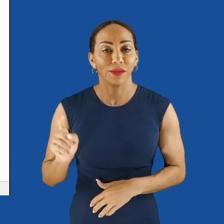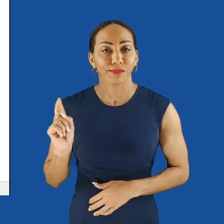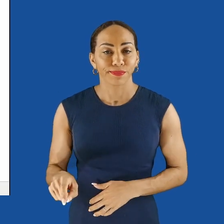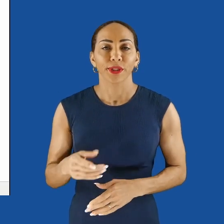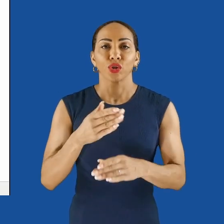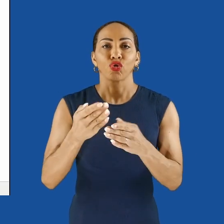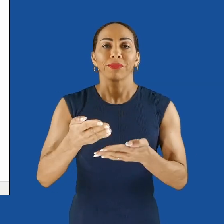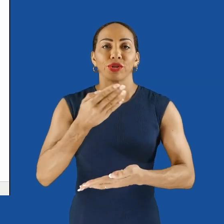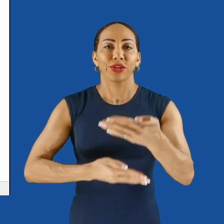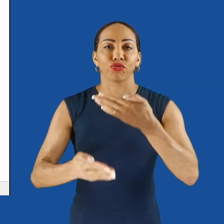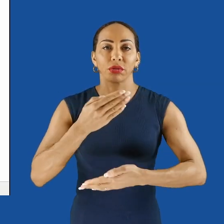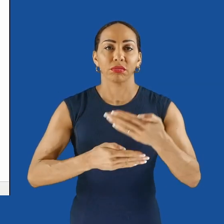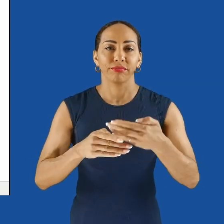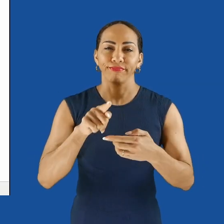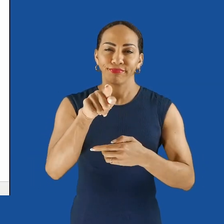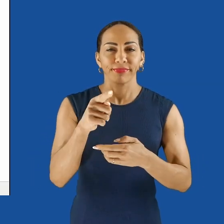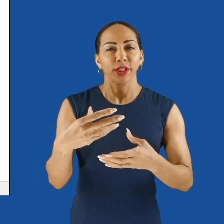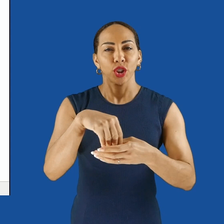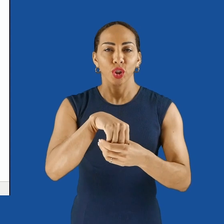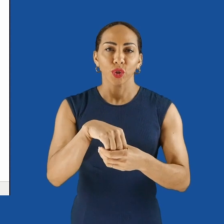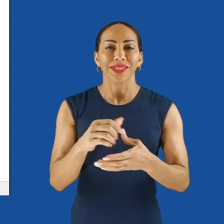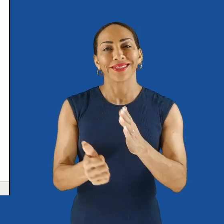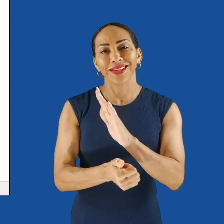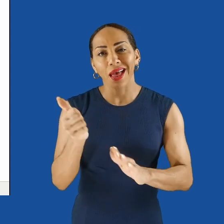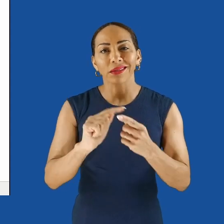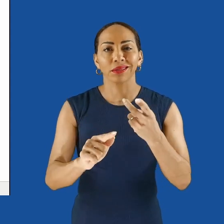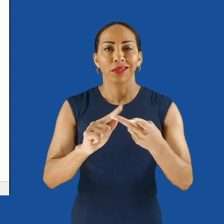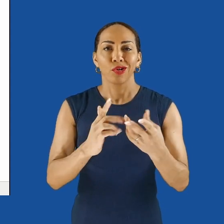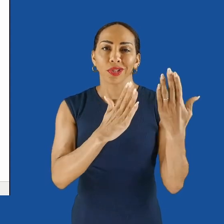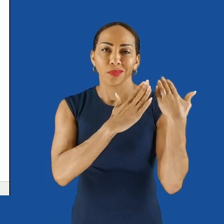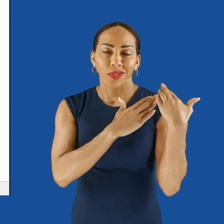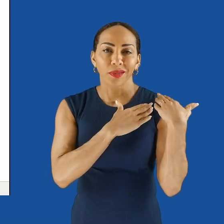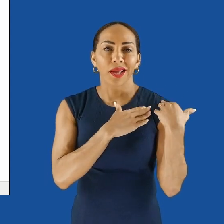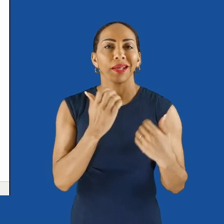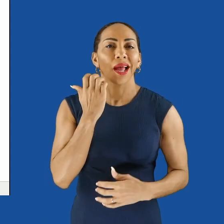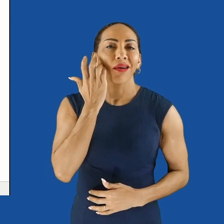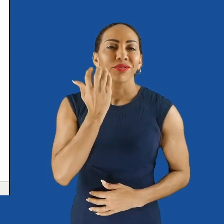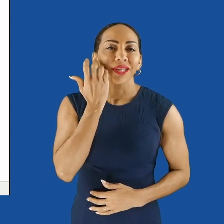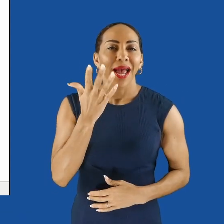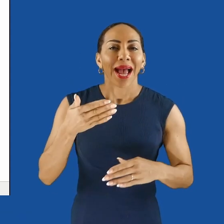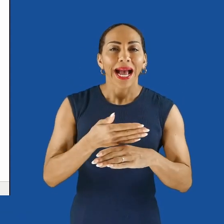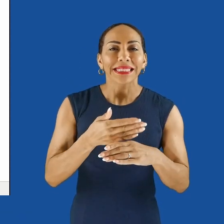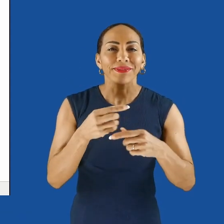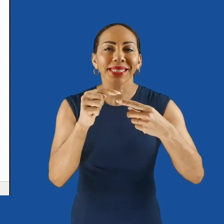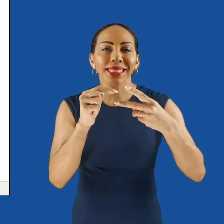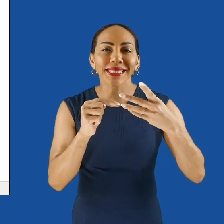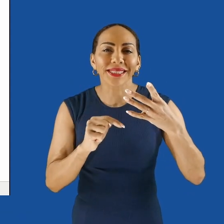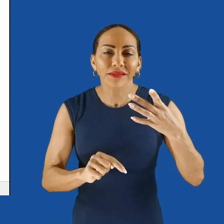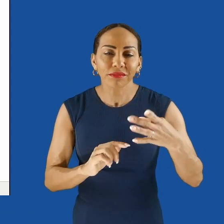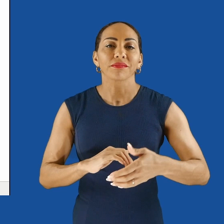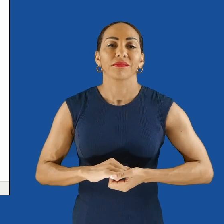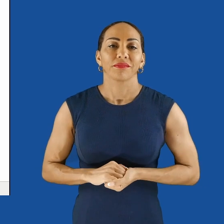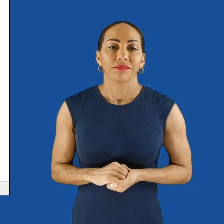What is your job description? You can include skills, responsibilities, and day-to-day activities. So